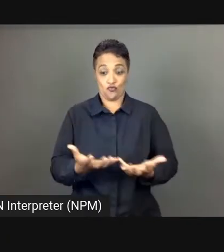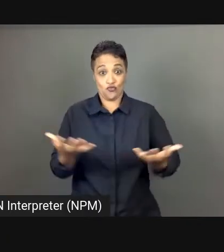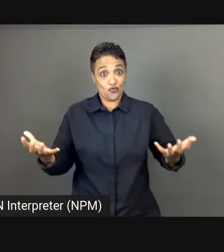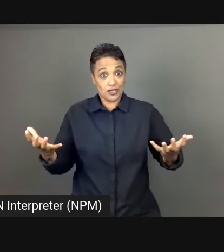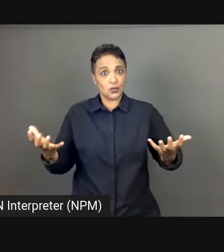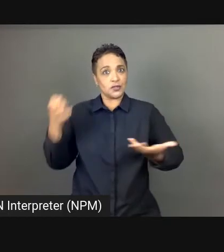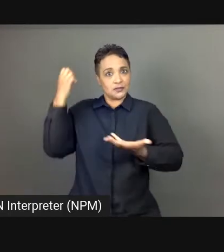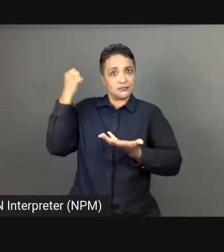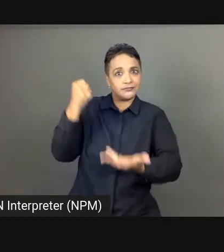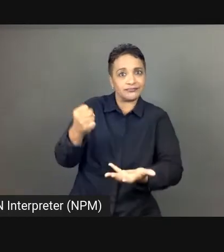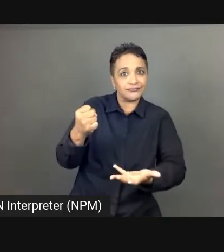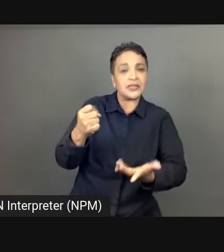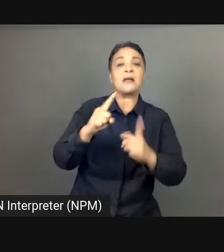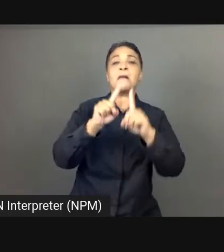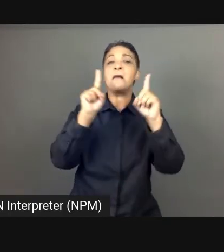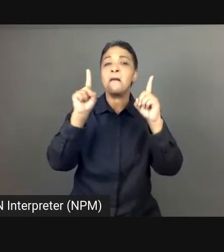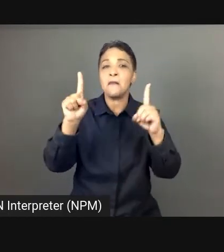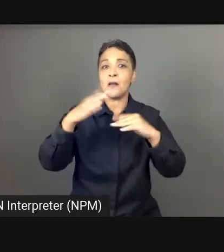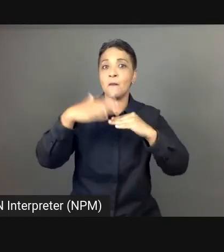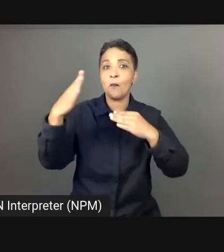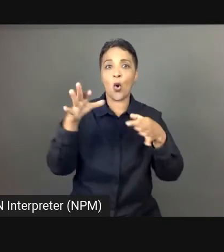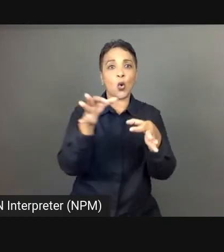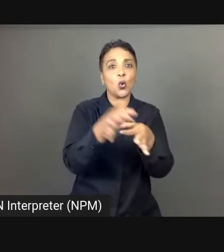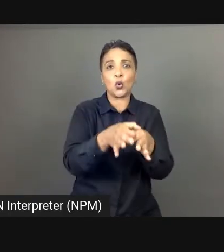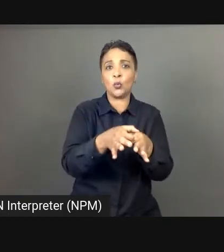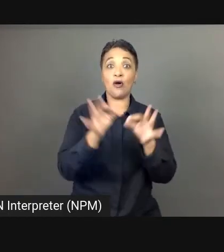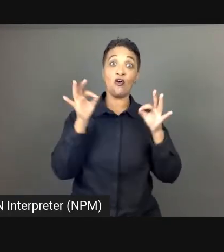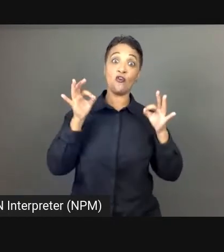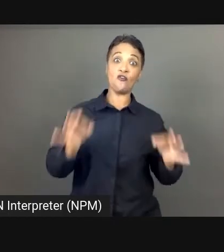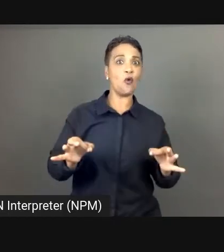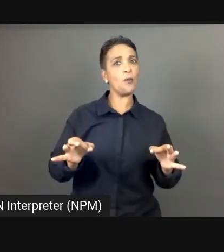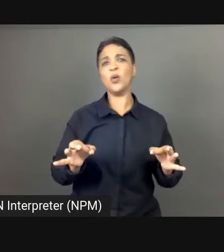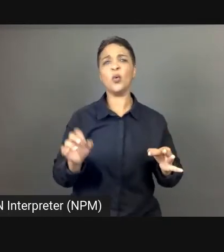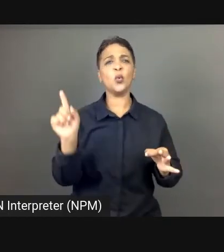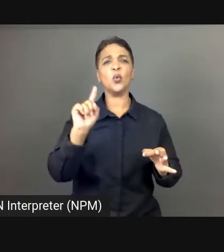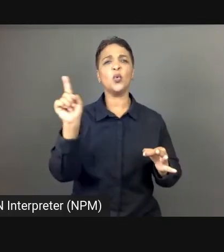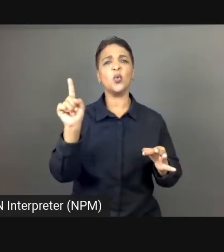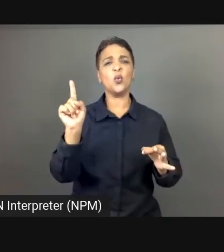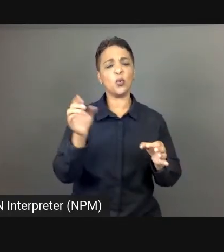for smaller and less formal groups from traditionally